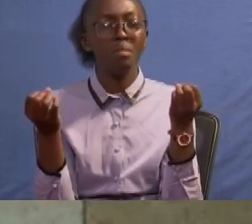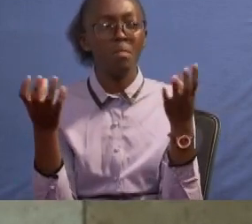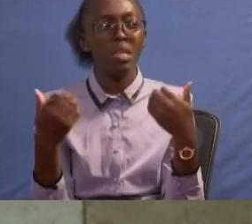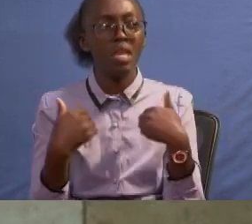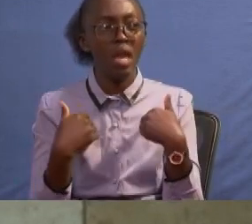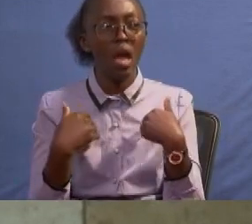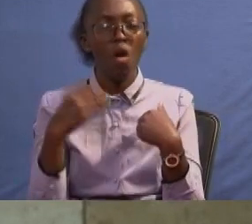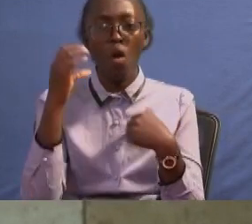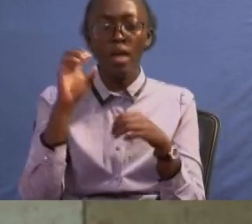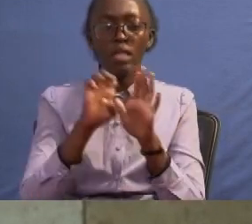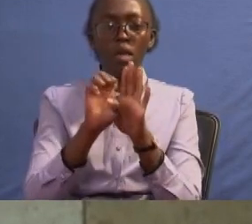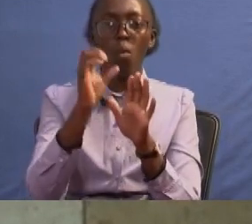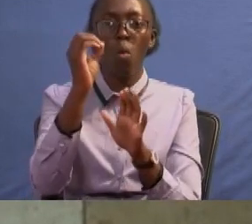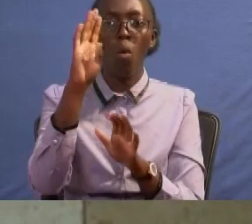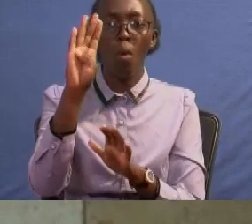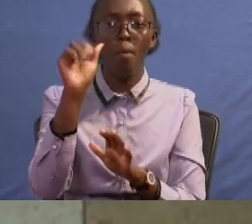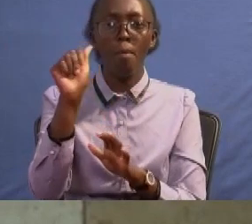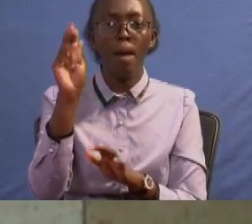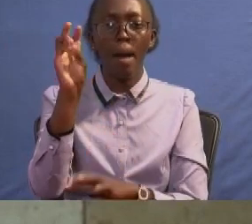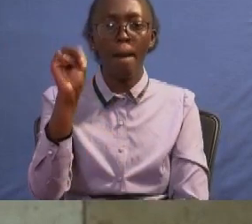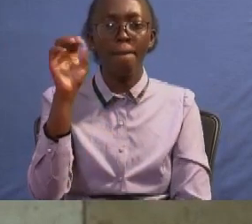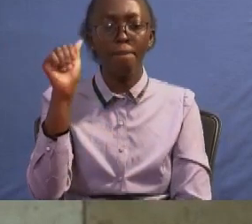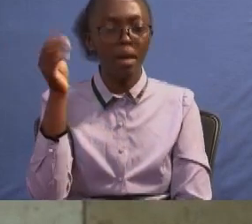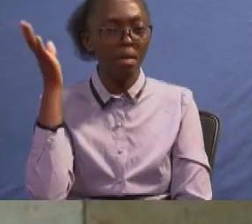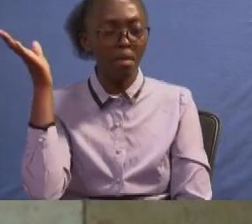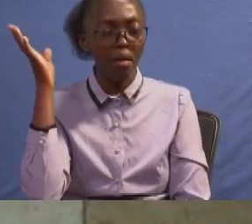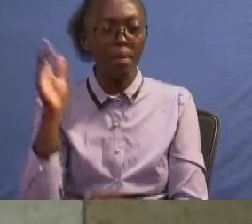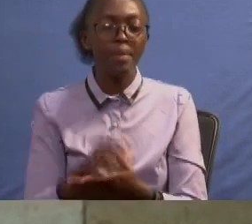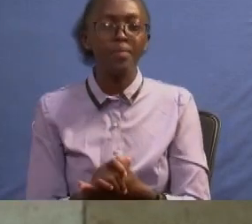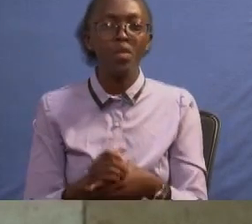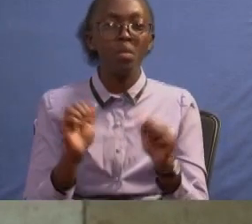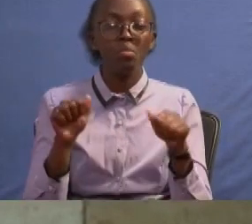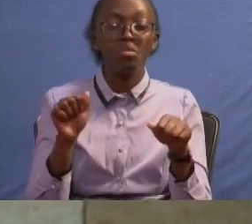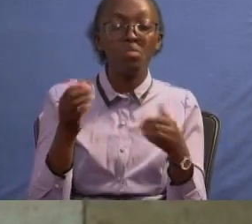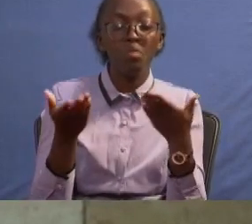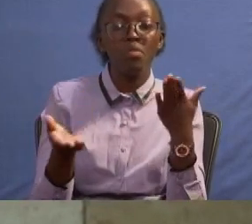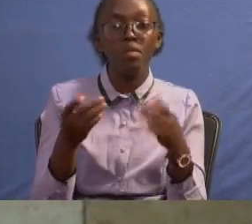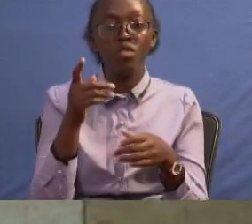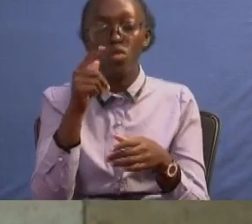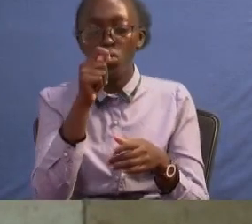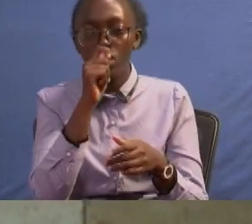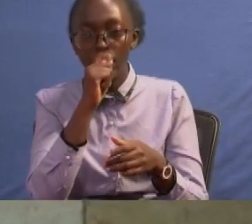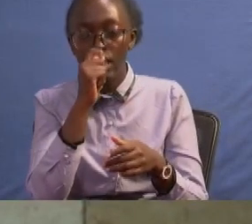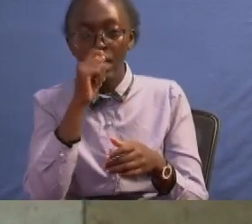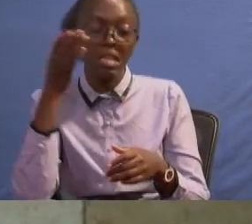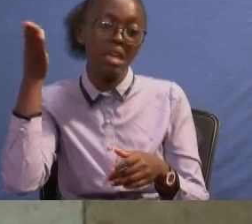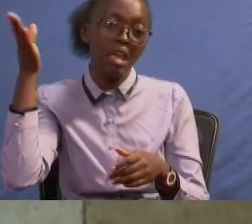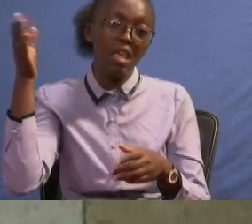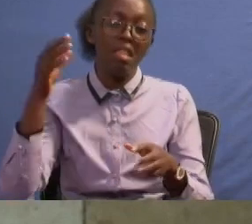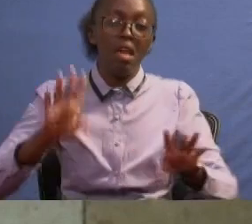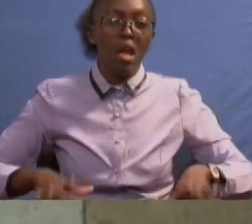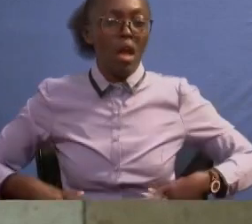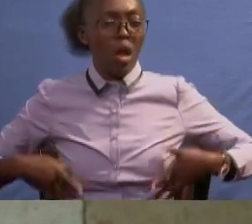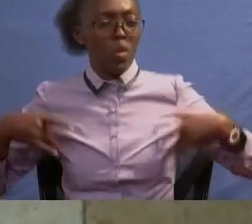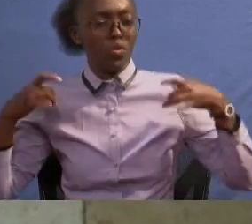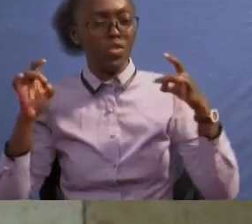still have a chance when he's here. Maybe you'll be in Tanzania, you'll be in Ghana, you'll be in Australia.